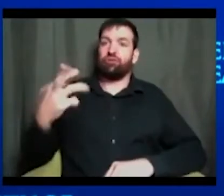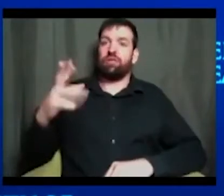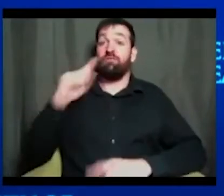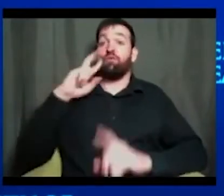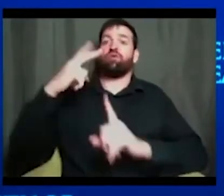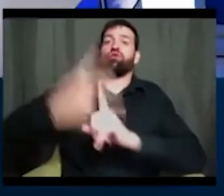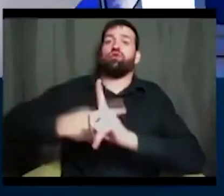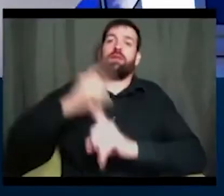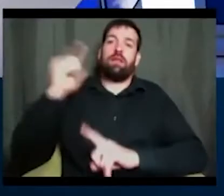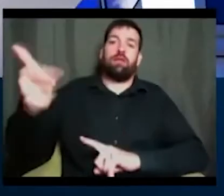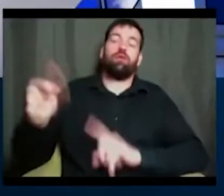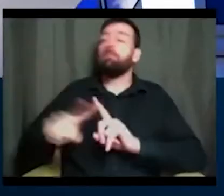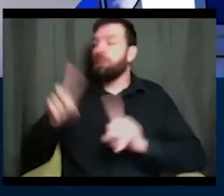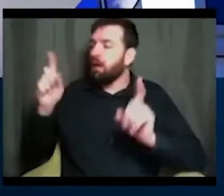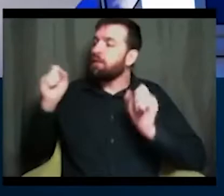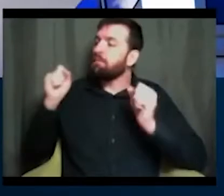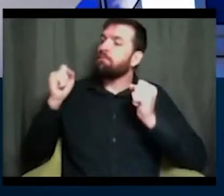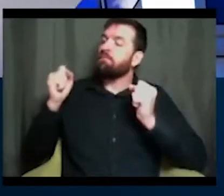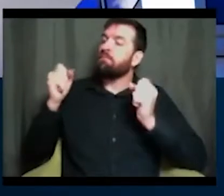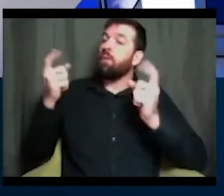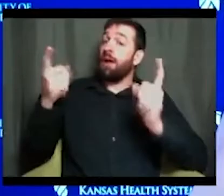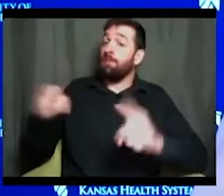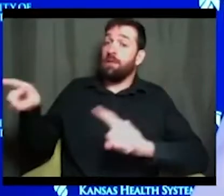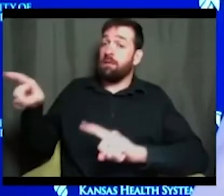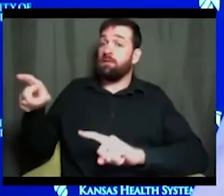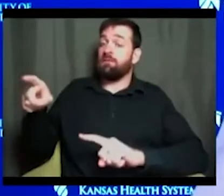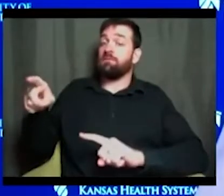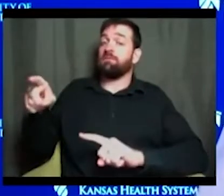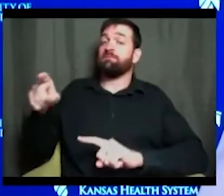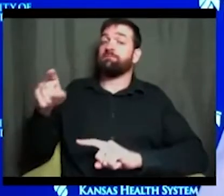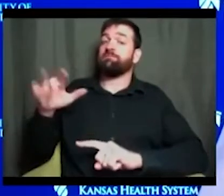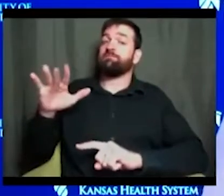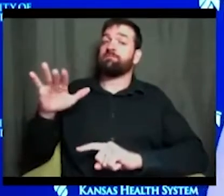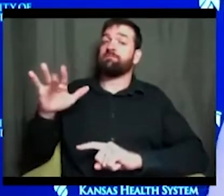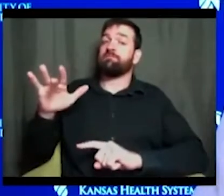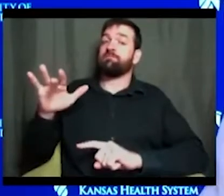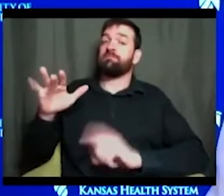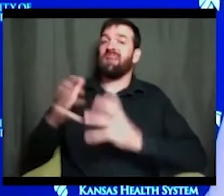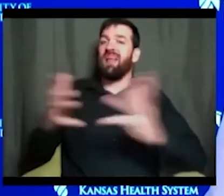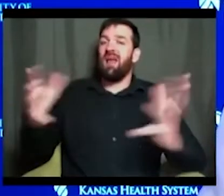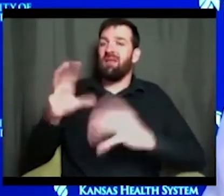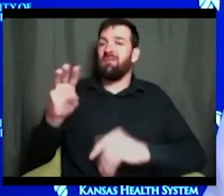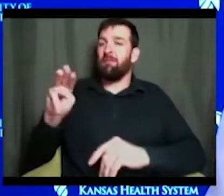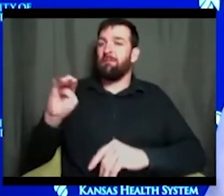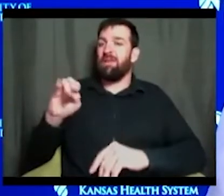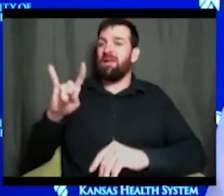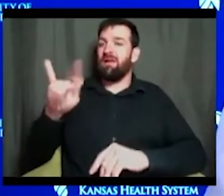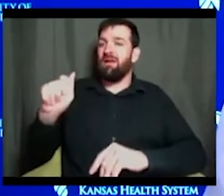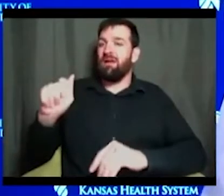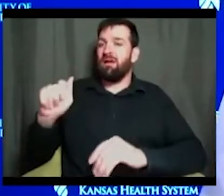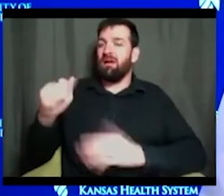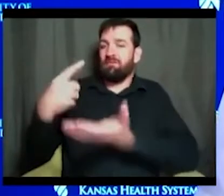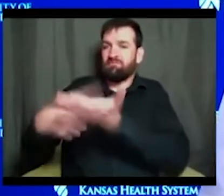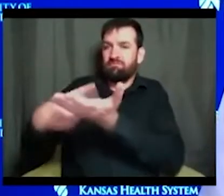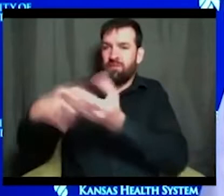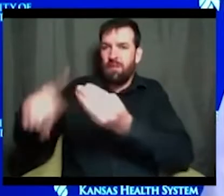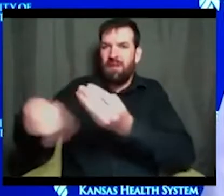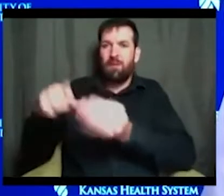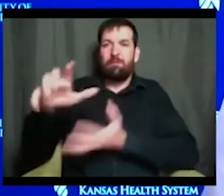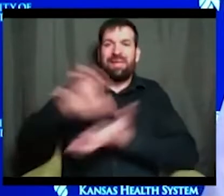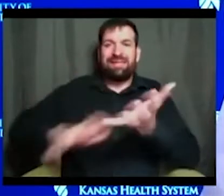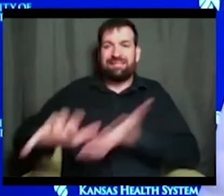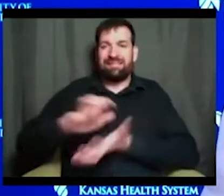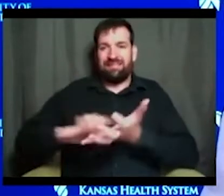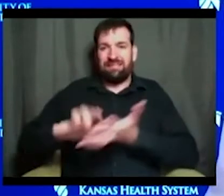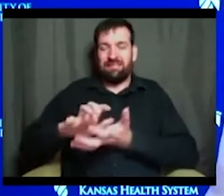think a lot of what happened was there was a lot of media coverage of the mix and matching dosing, and so a lot of people are getting that